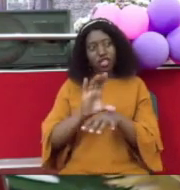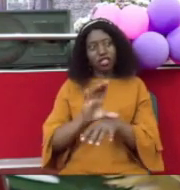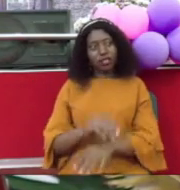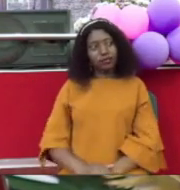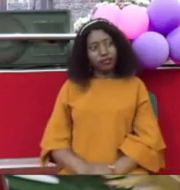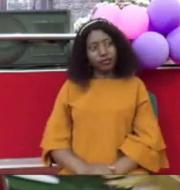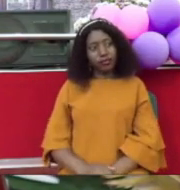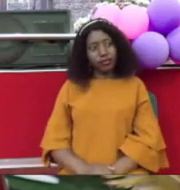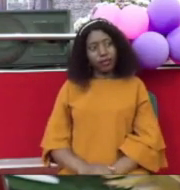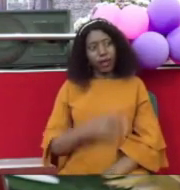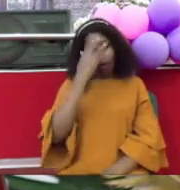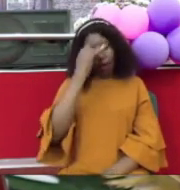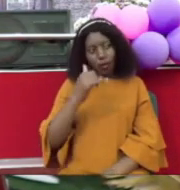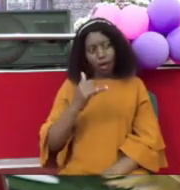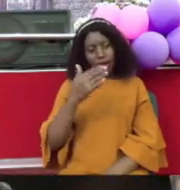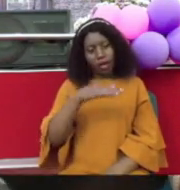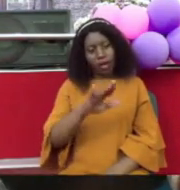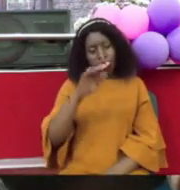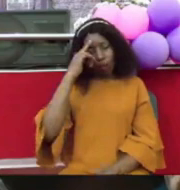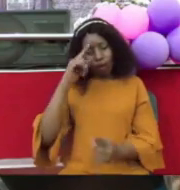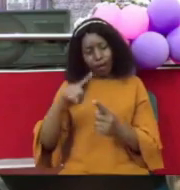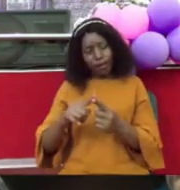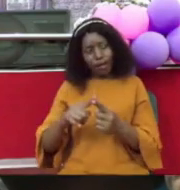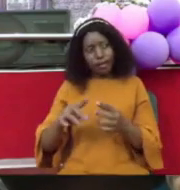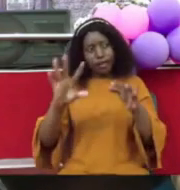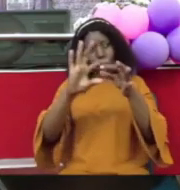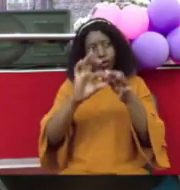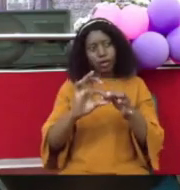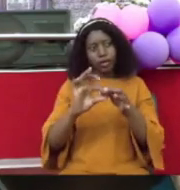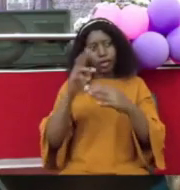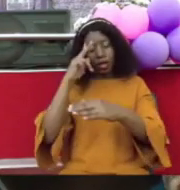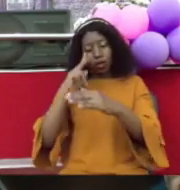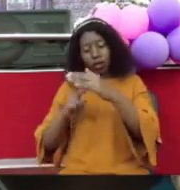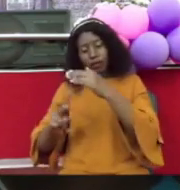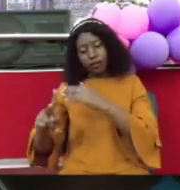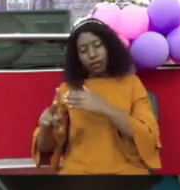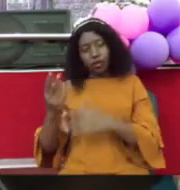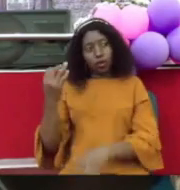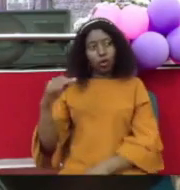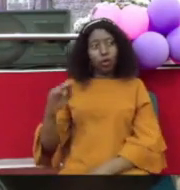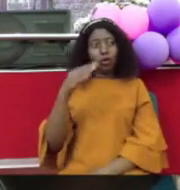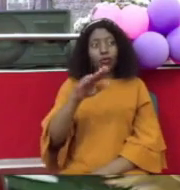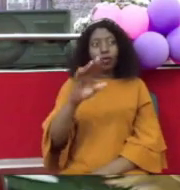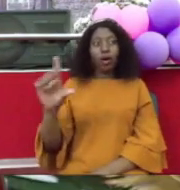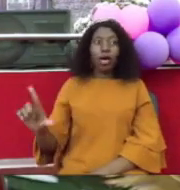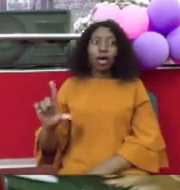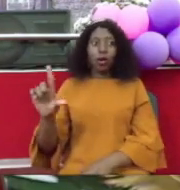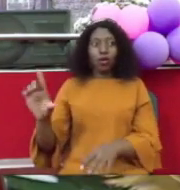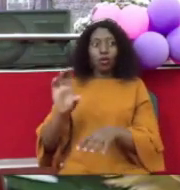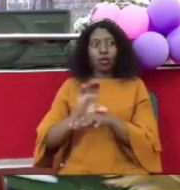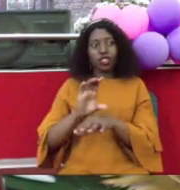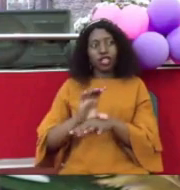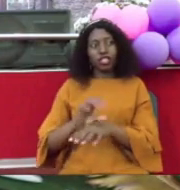your purpose is connected to the vision and mission of your local church. Kwa sababu makusudi yako